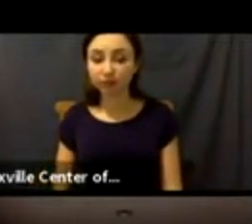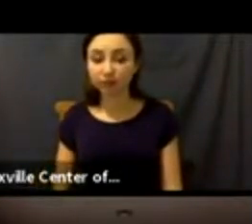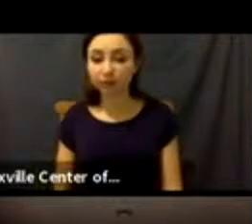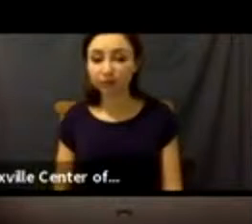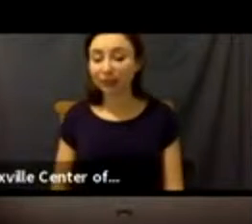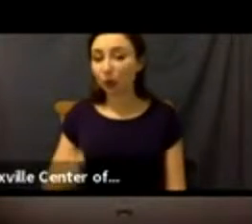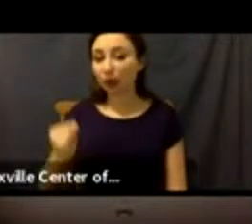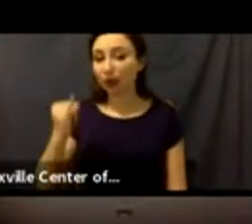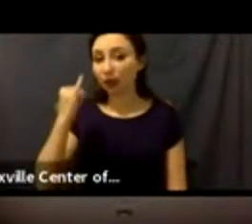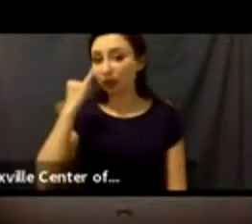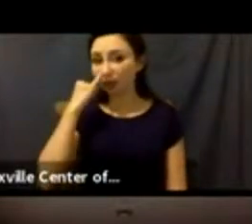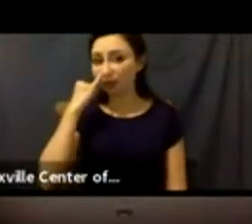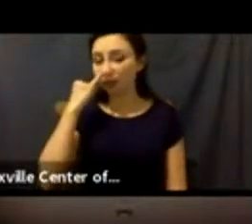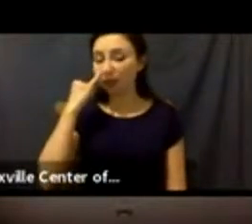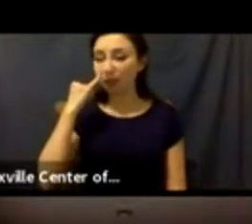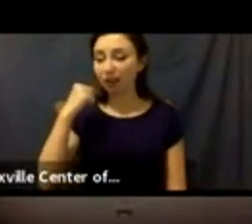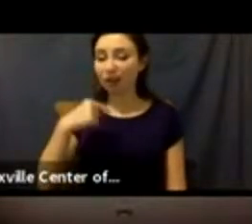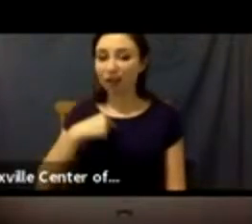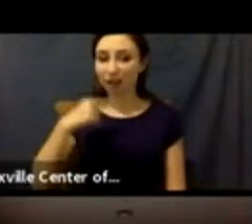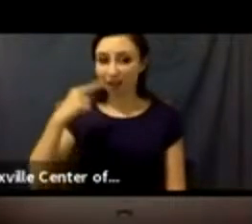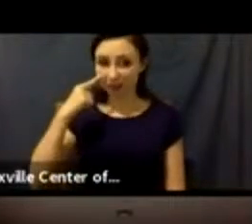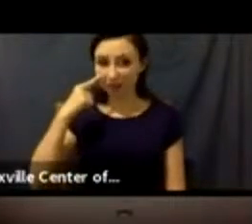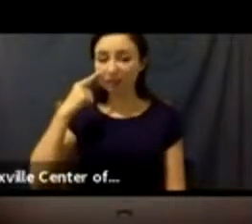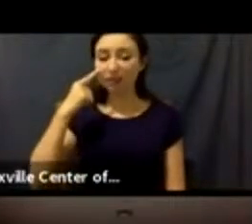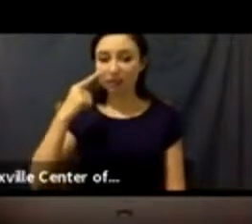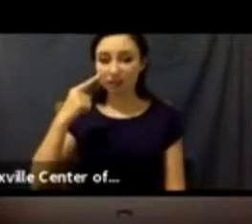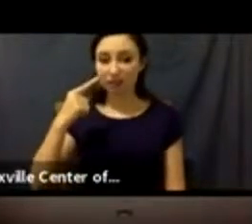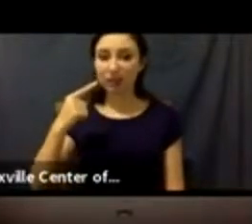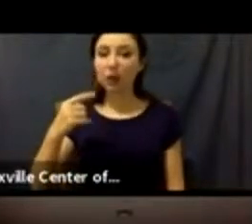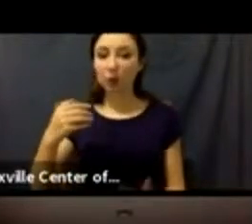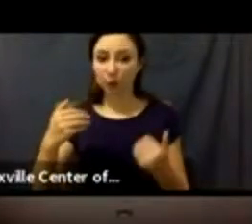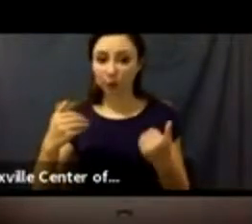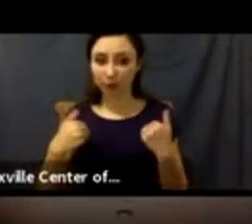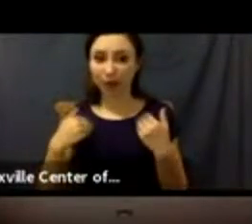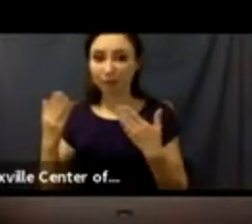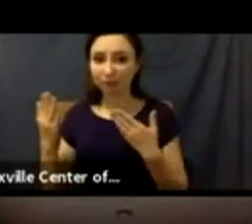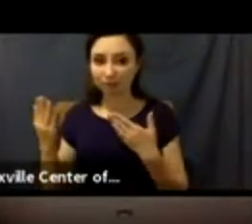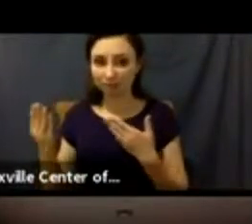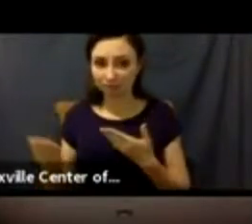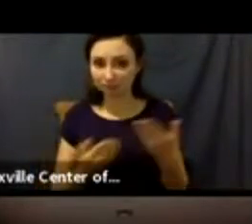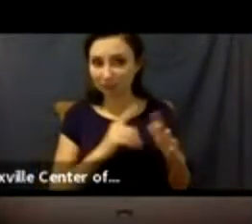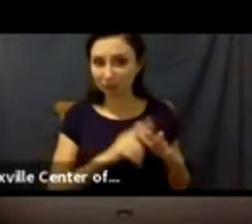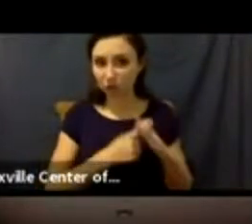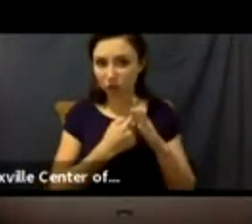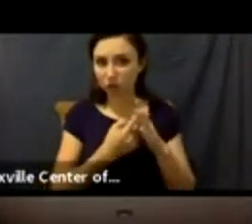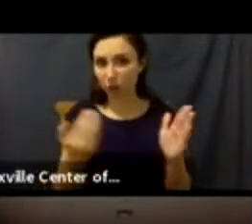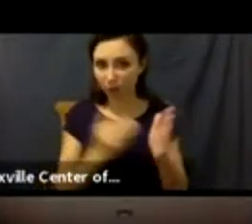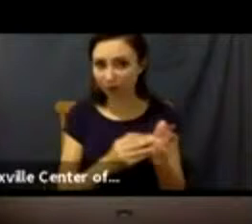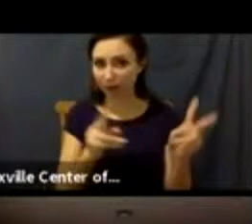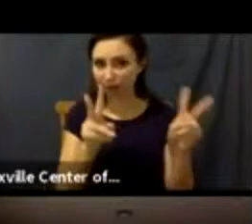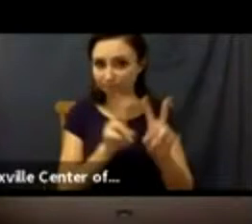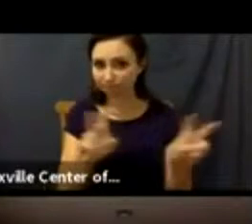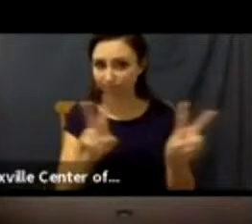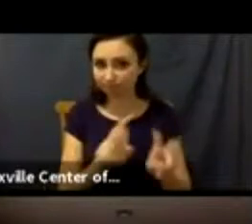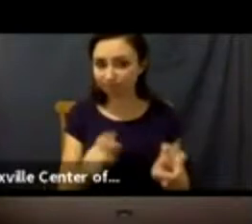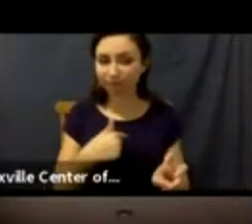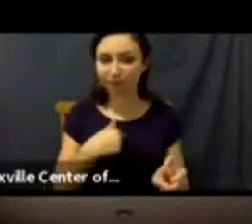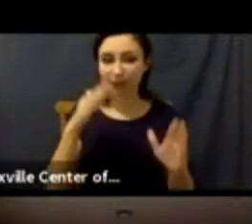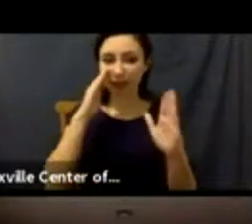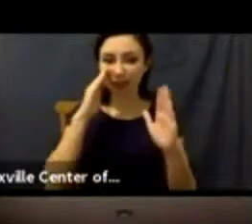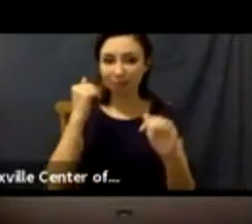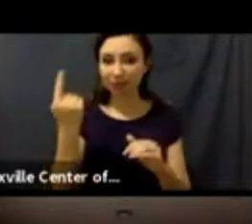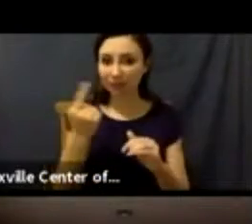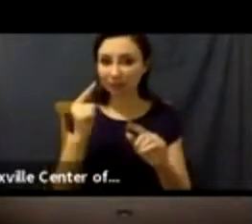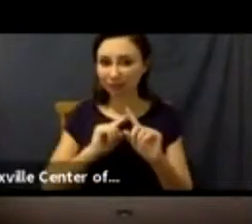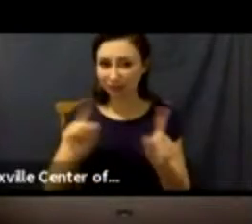I think we've got some stuff to take back to the drawing board, because I expected something different